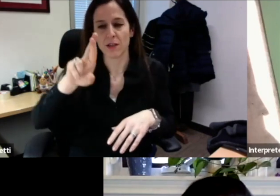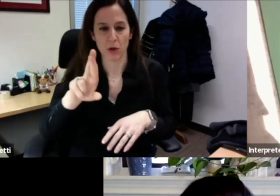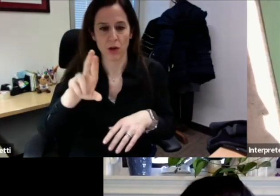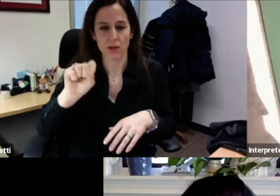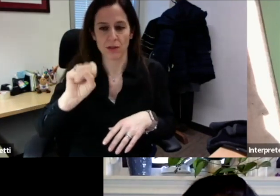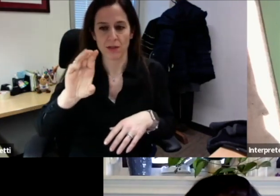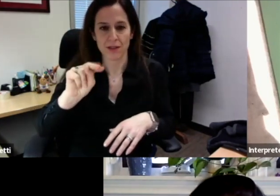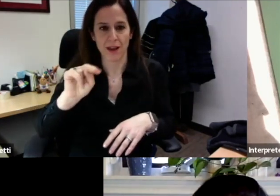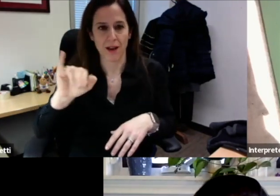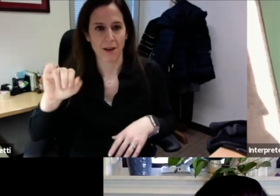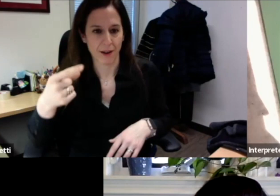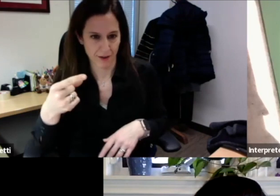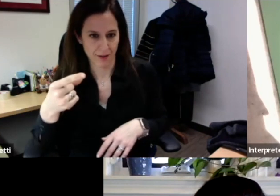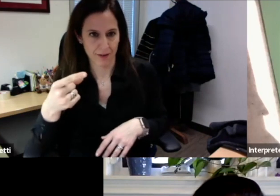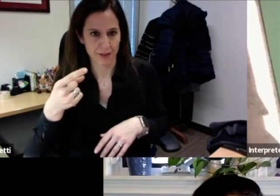that relies on